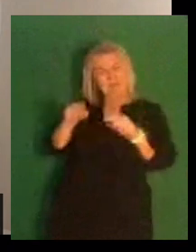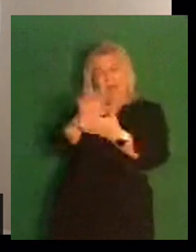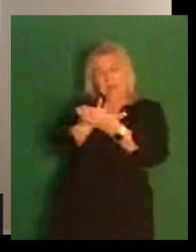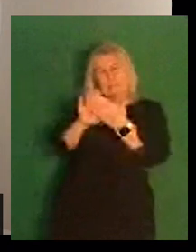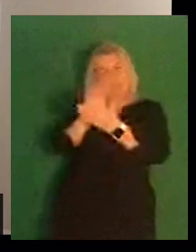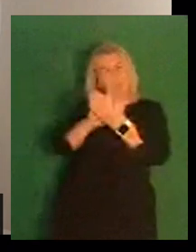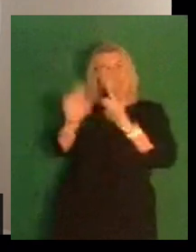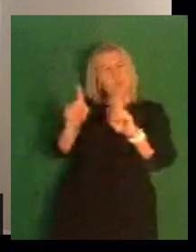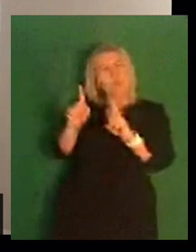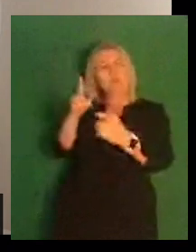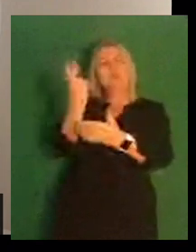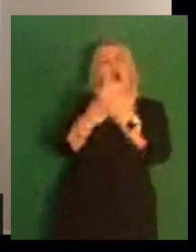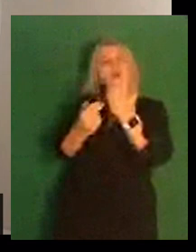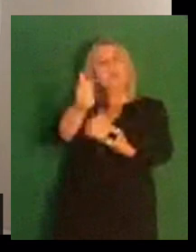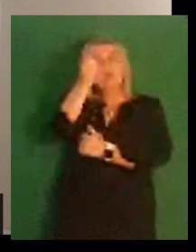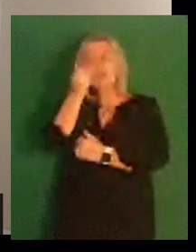do artists know,